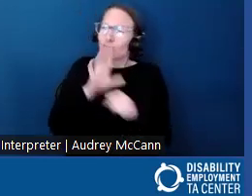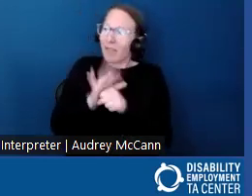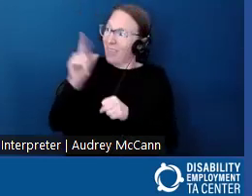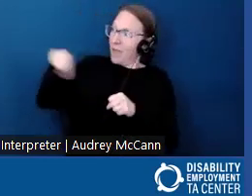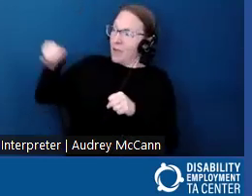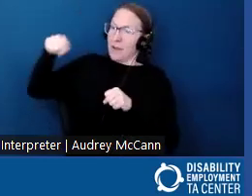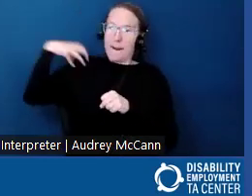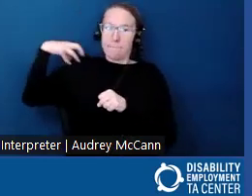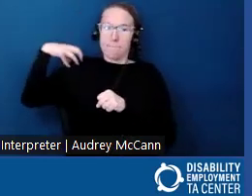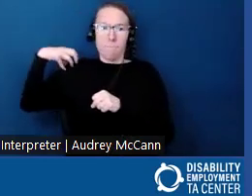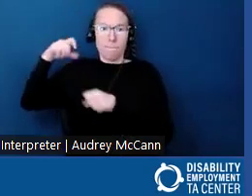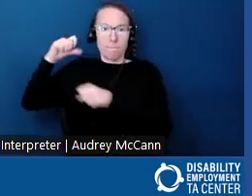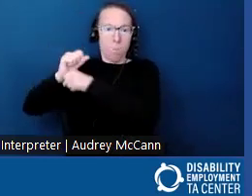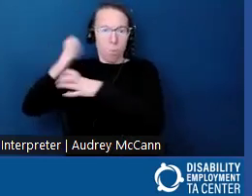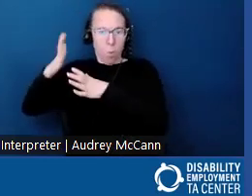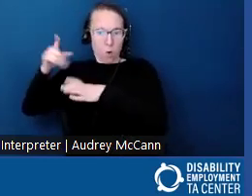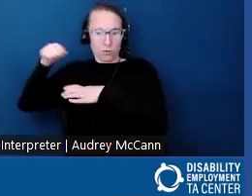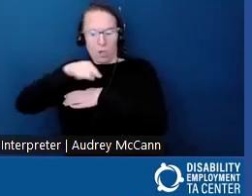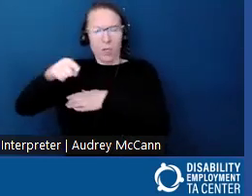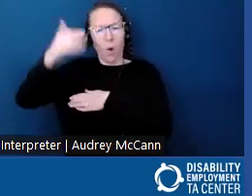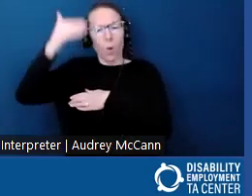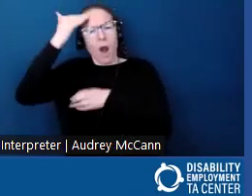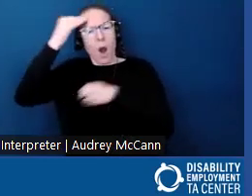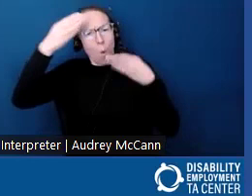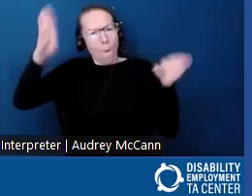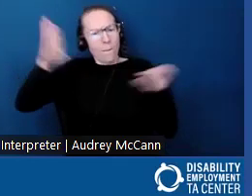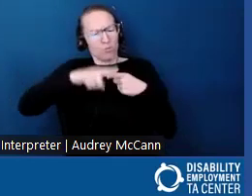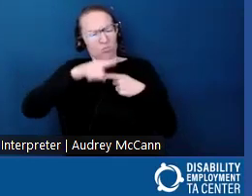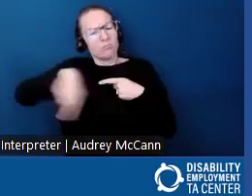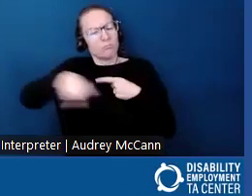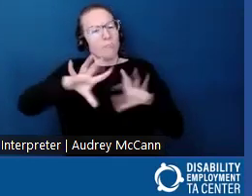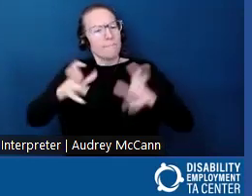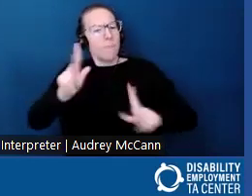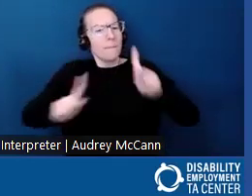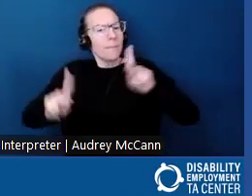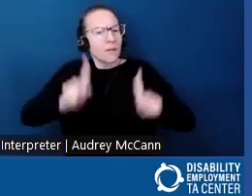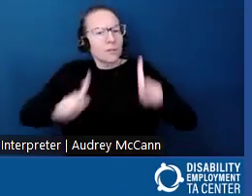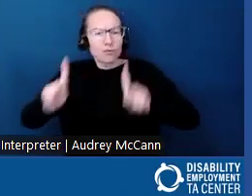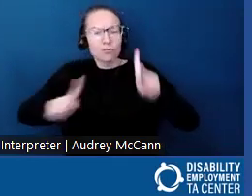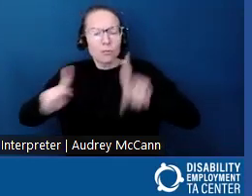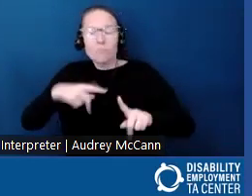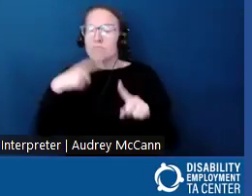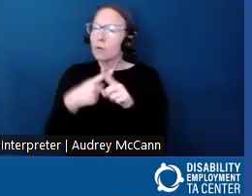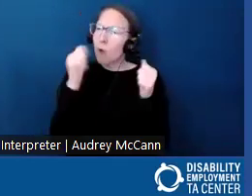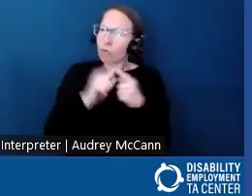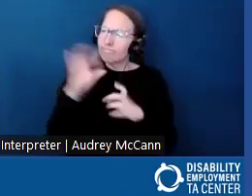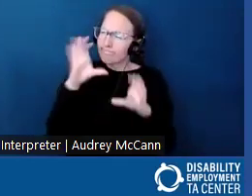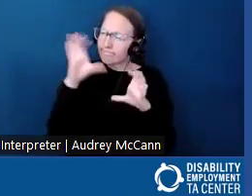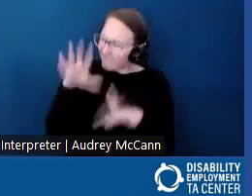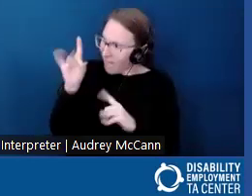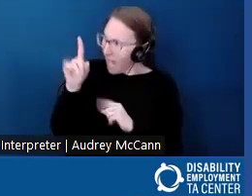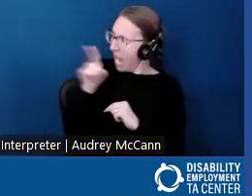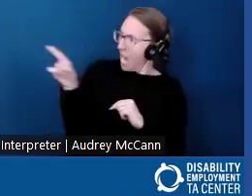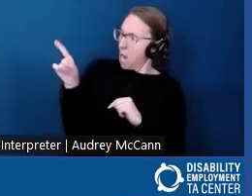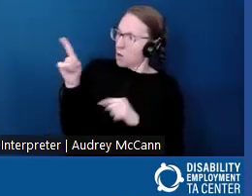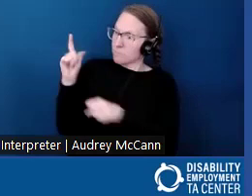there are, aware and open to this population, and also trying to find employers that will meet the needs